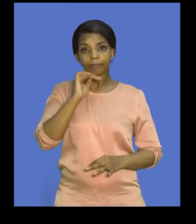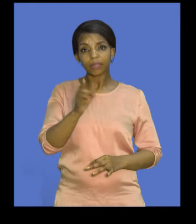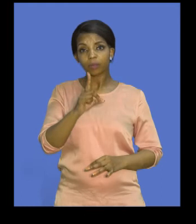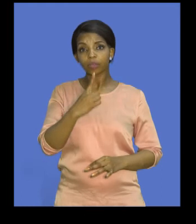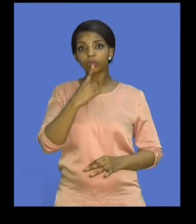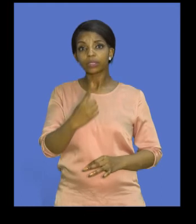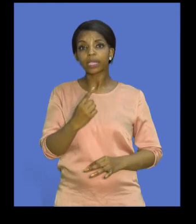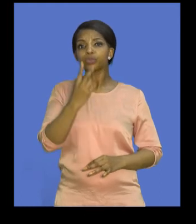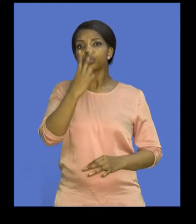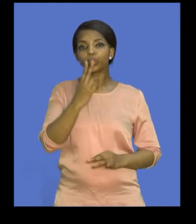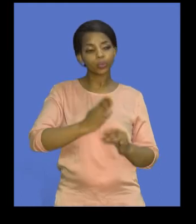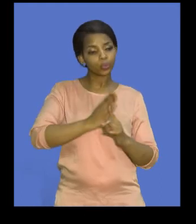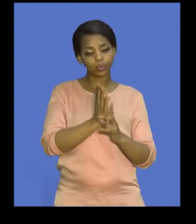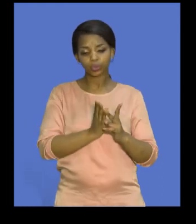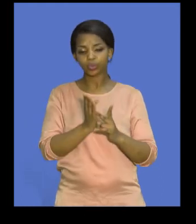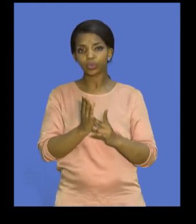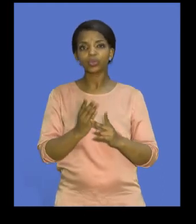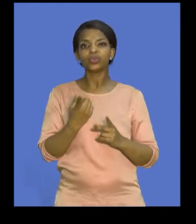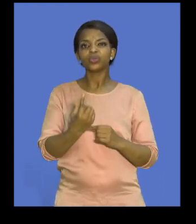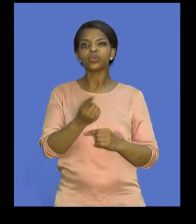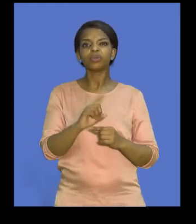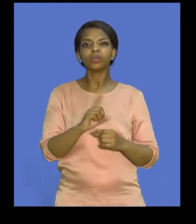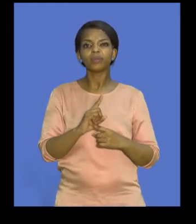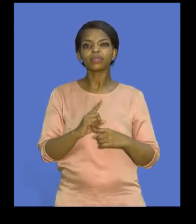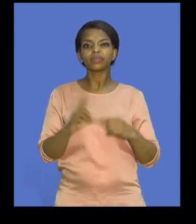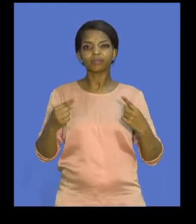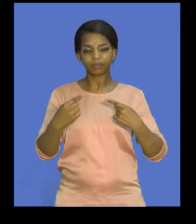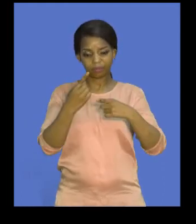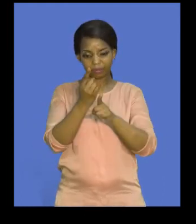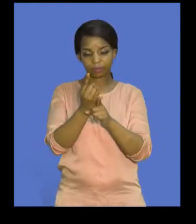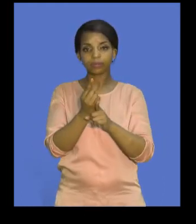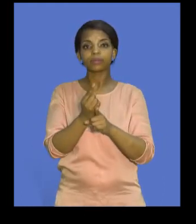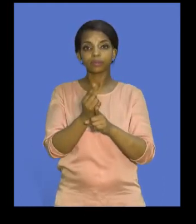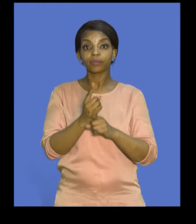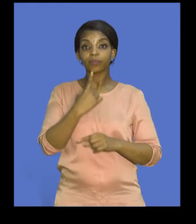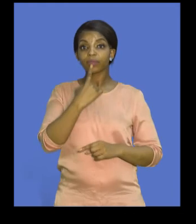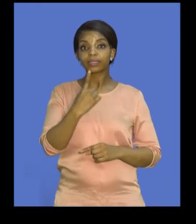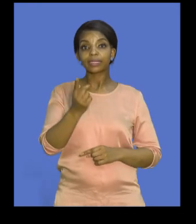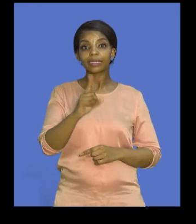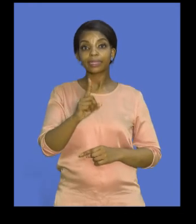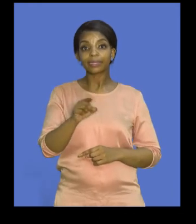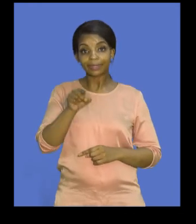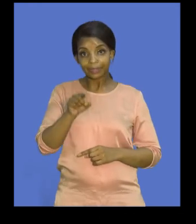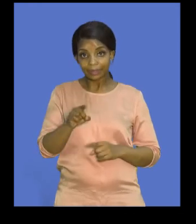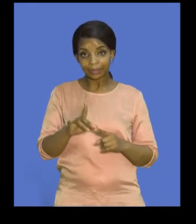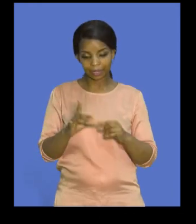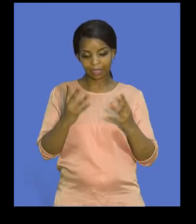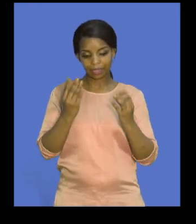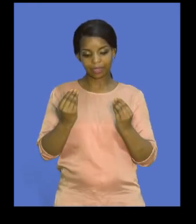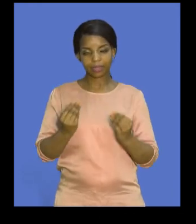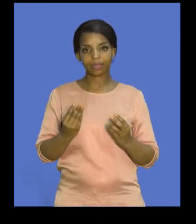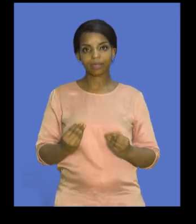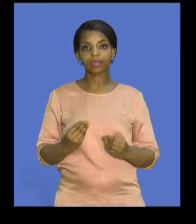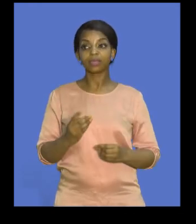proportional while others are inversely proportional. It says here the magnitude of the electrostatic force exerted by one point